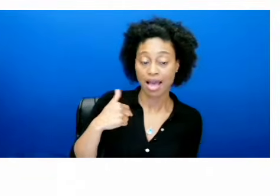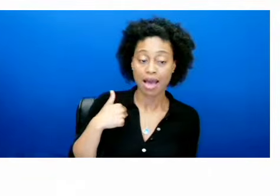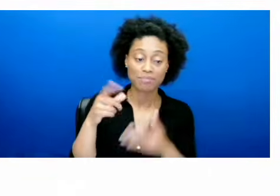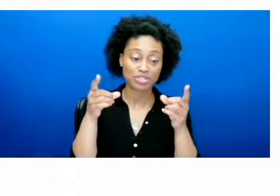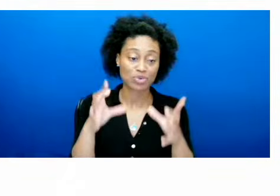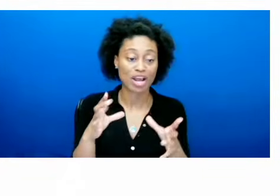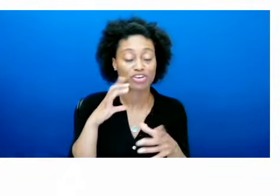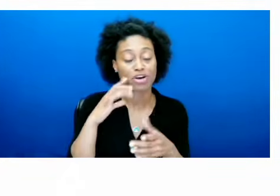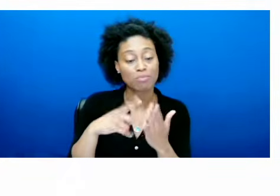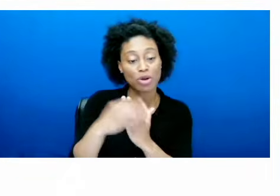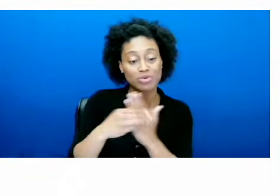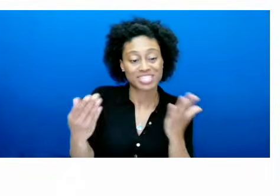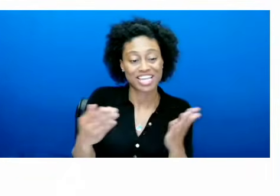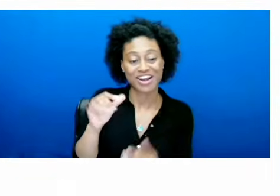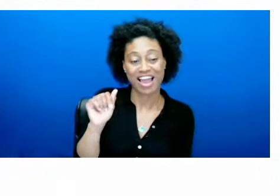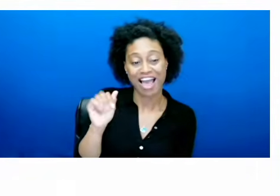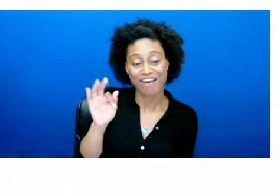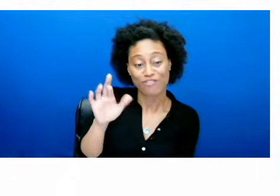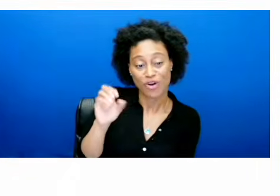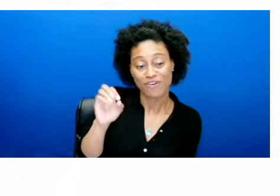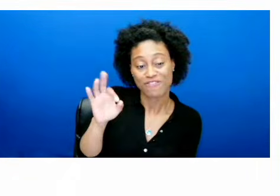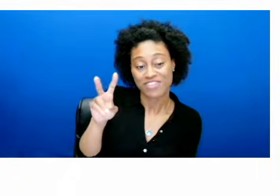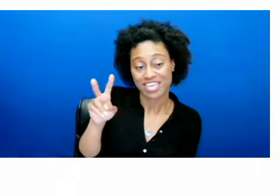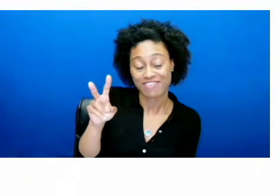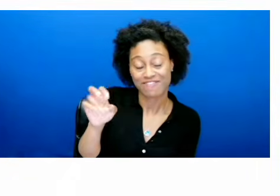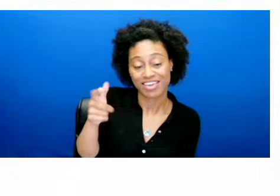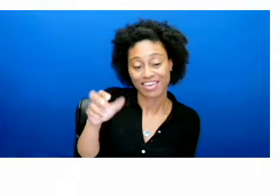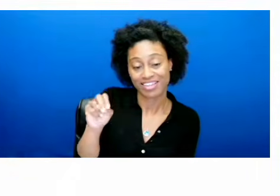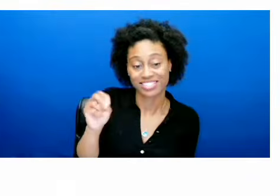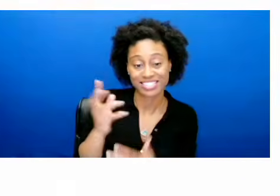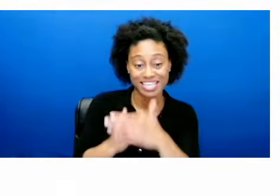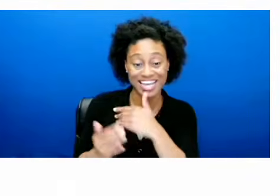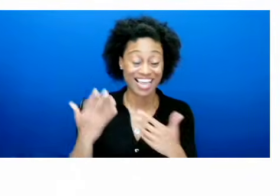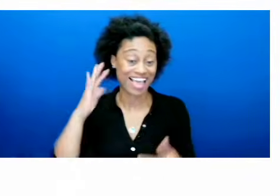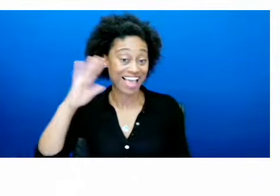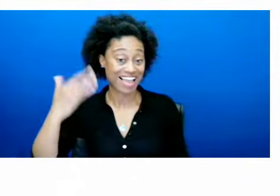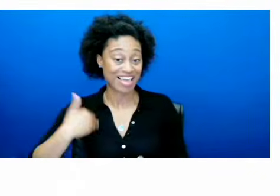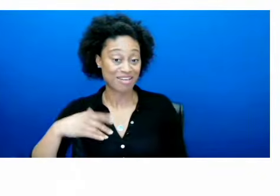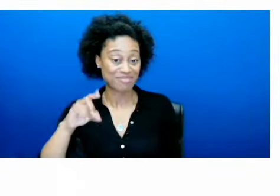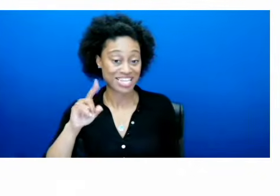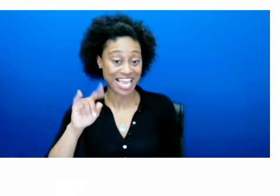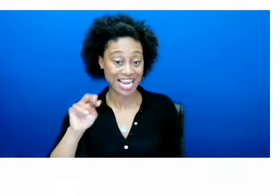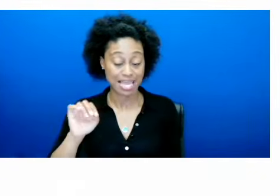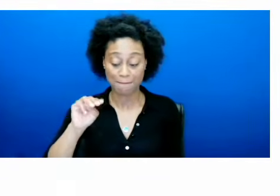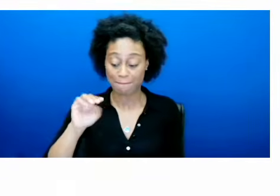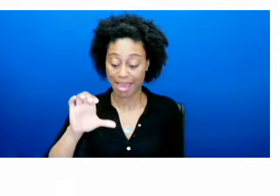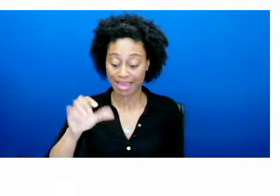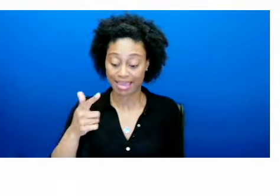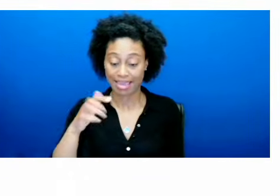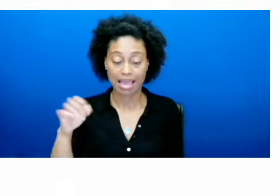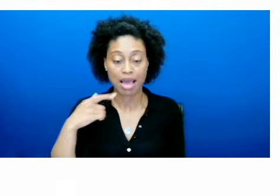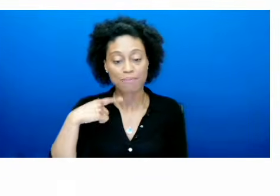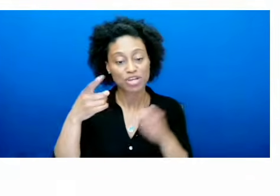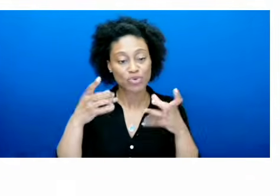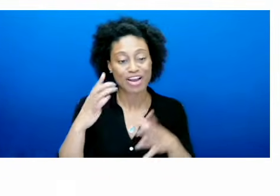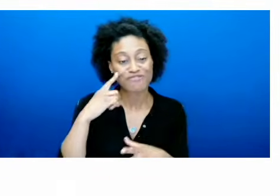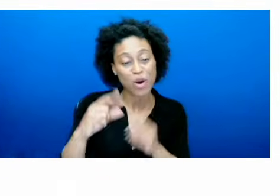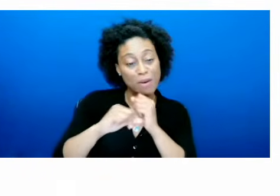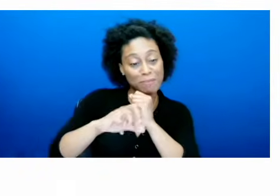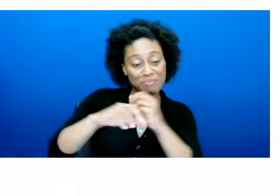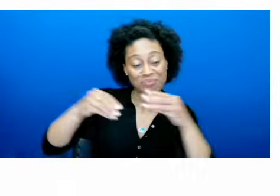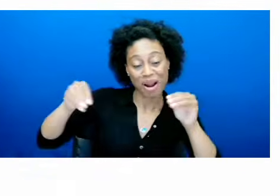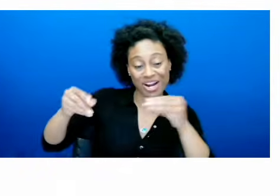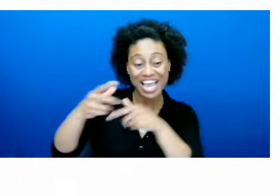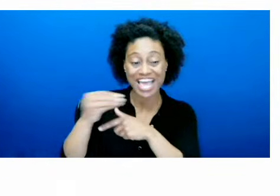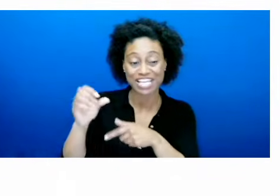Afro-Vegan Society. And my name is Danni McGhee, and I am the Director of Marketing and Social Media. And